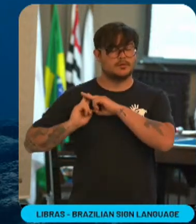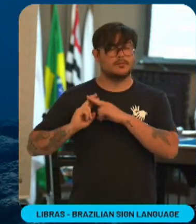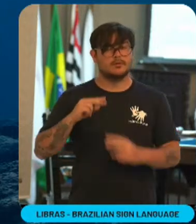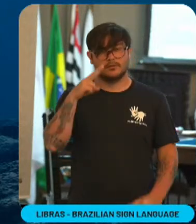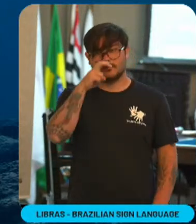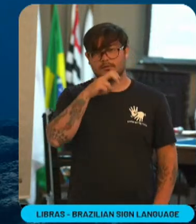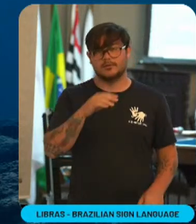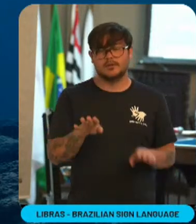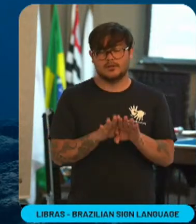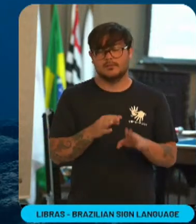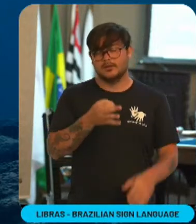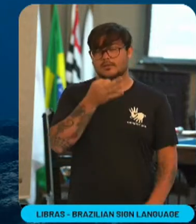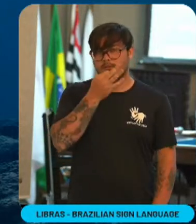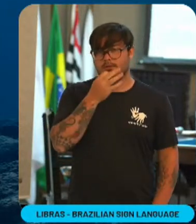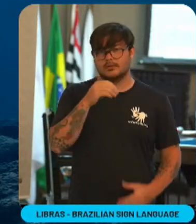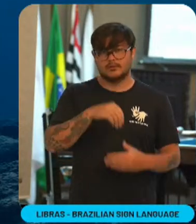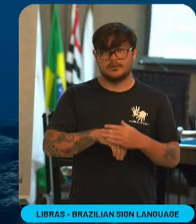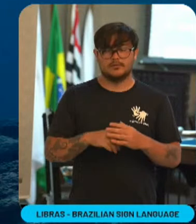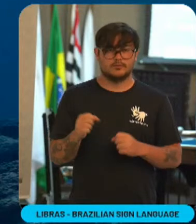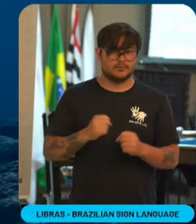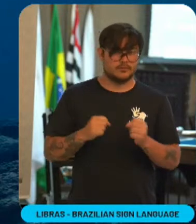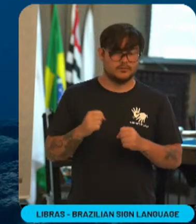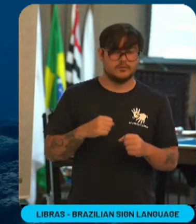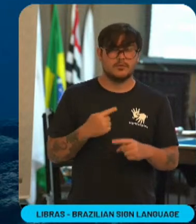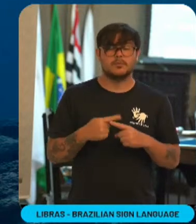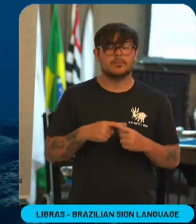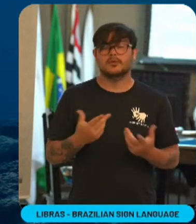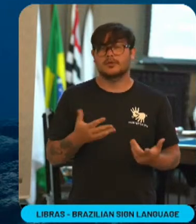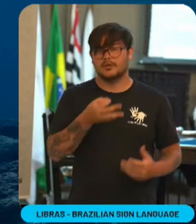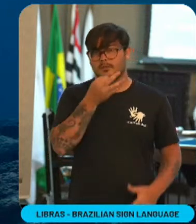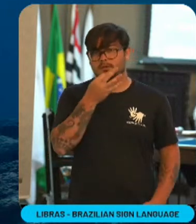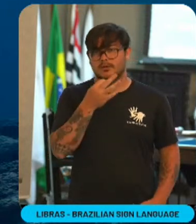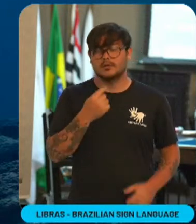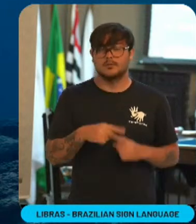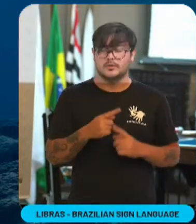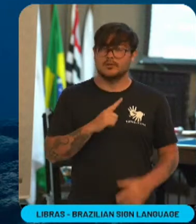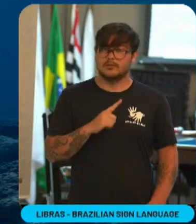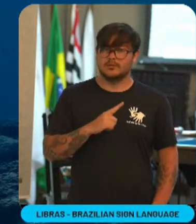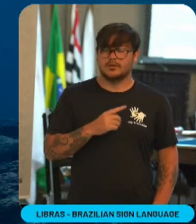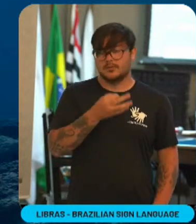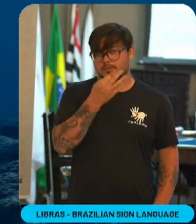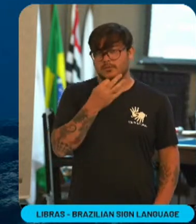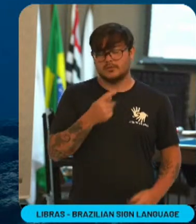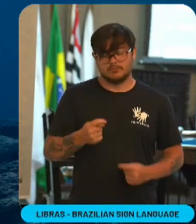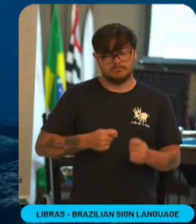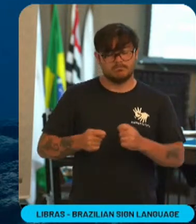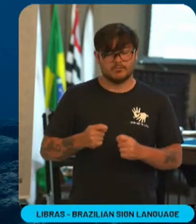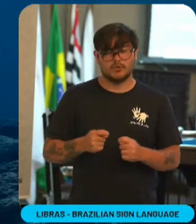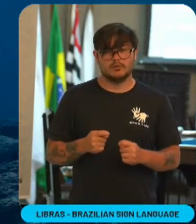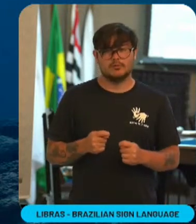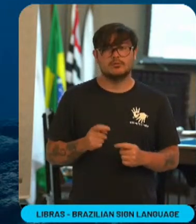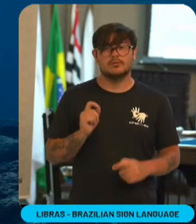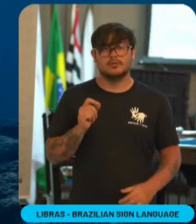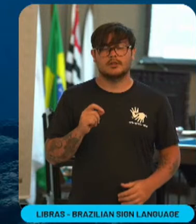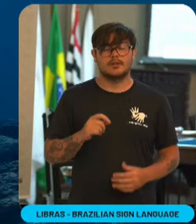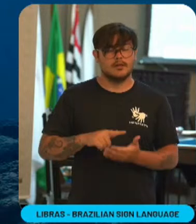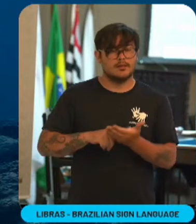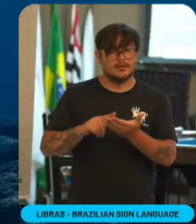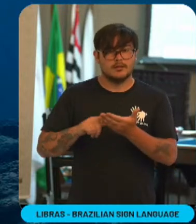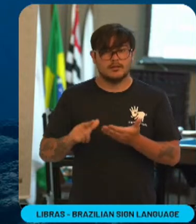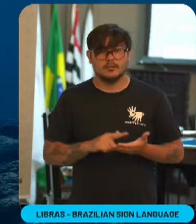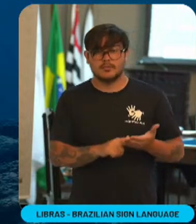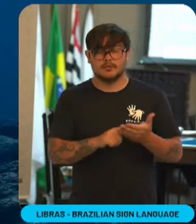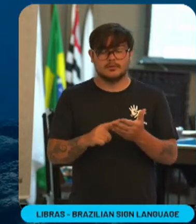major responsibility and opportunity for the industry. Why is this a major opportunity? Because I have an opportunity of